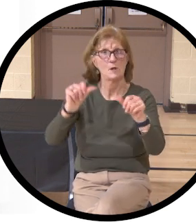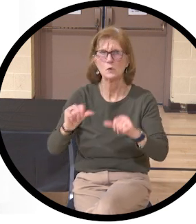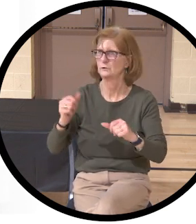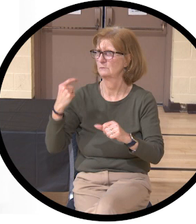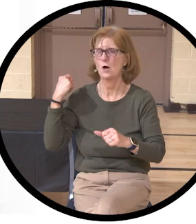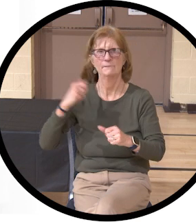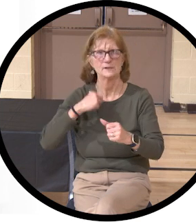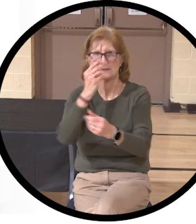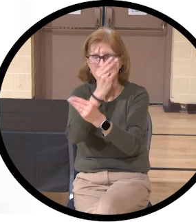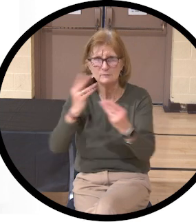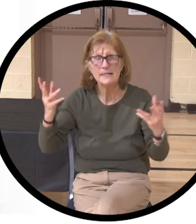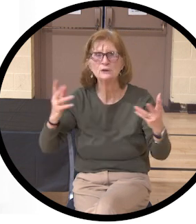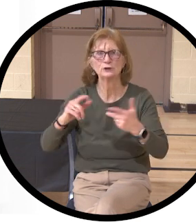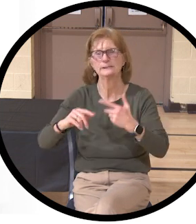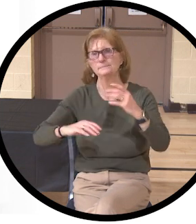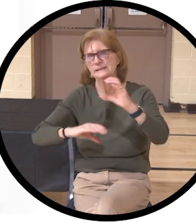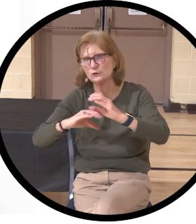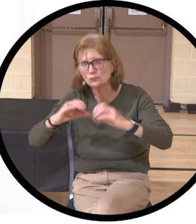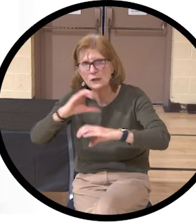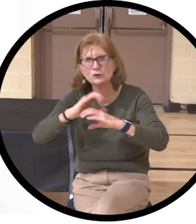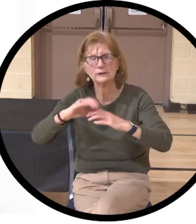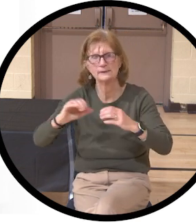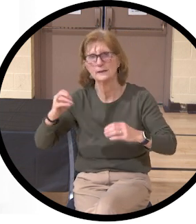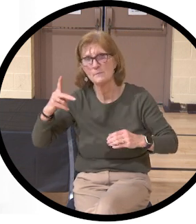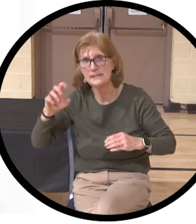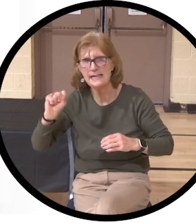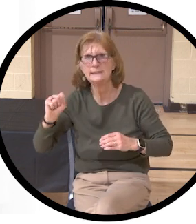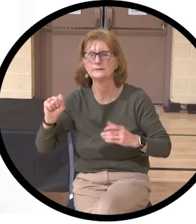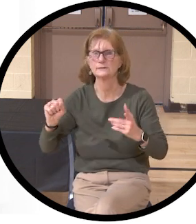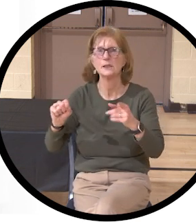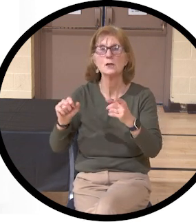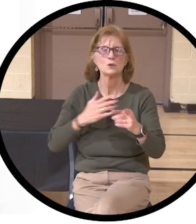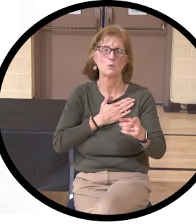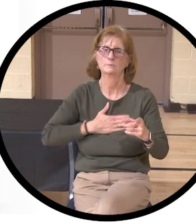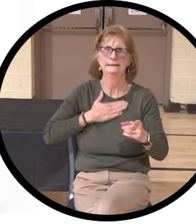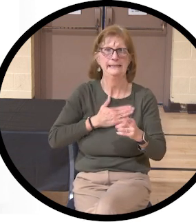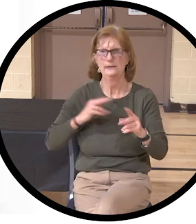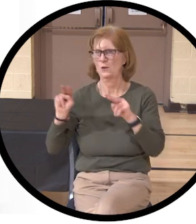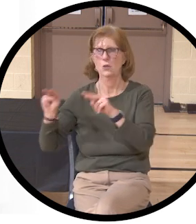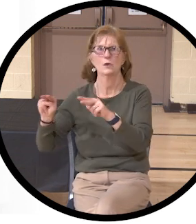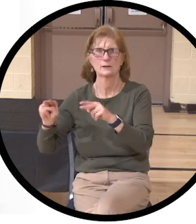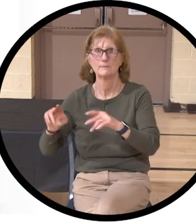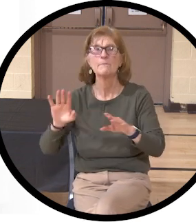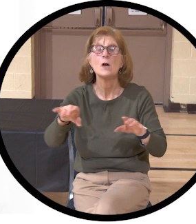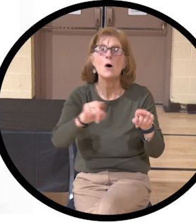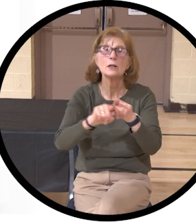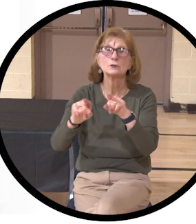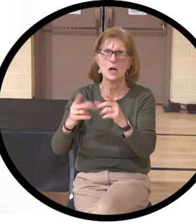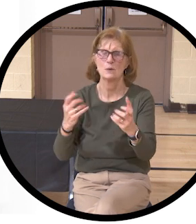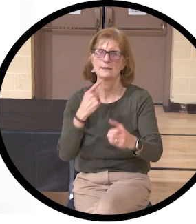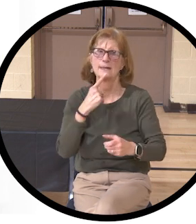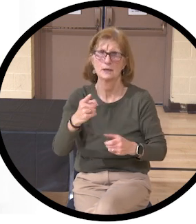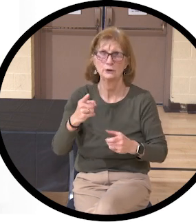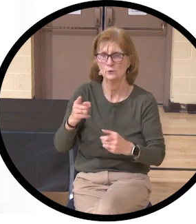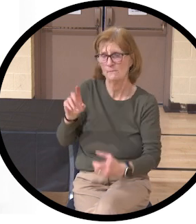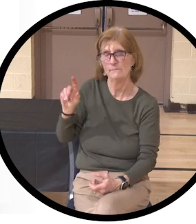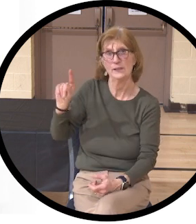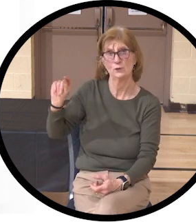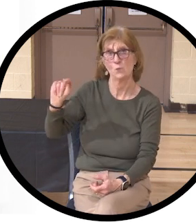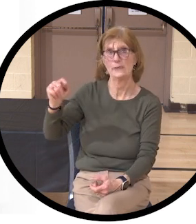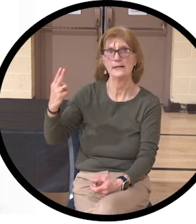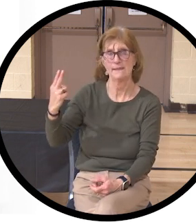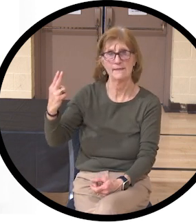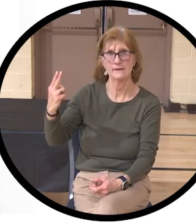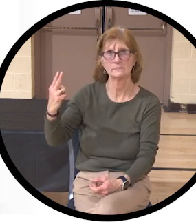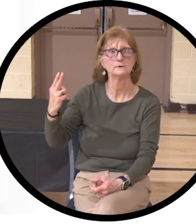as construction updates to the Engage page. So please keep an eye on that. I also just wanted to mention that on the 20th, the POGO is going to be